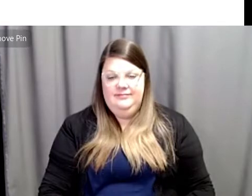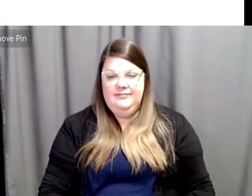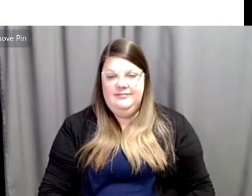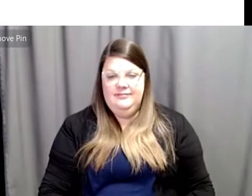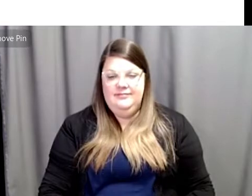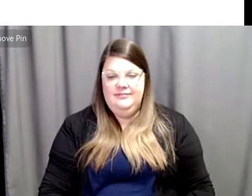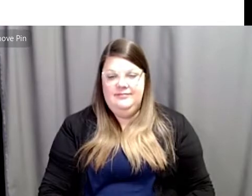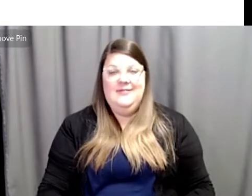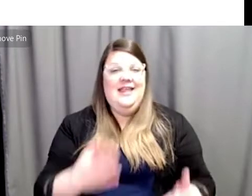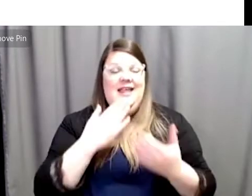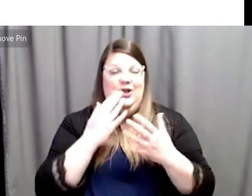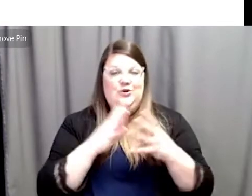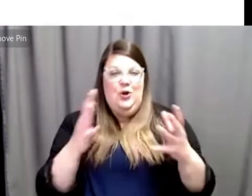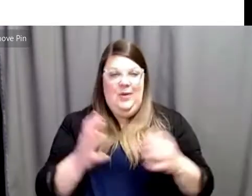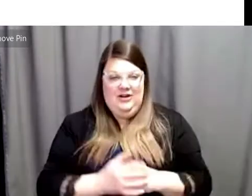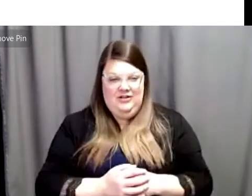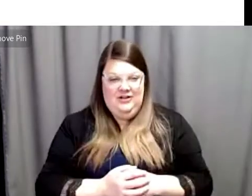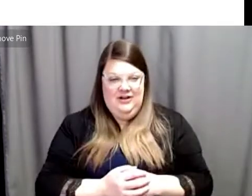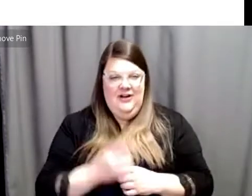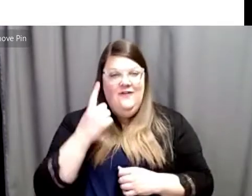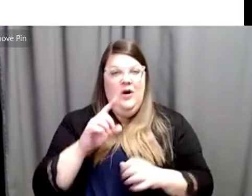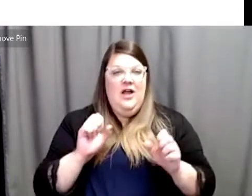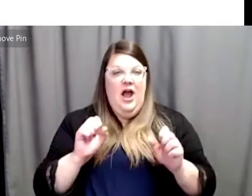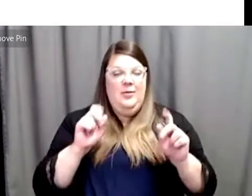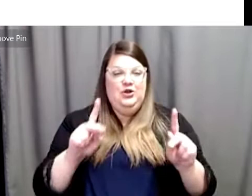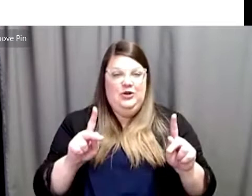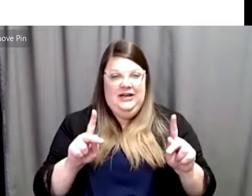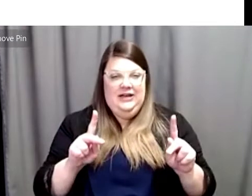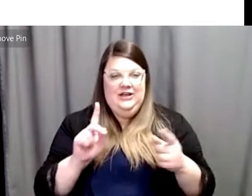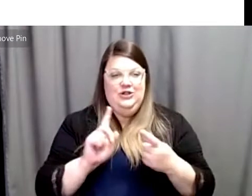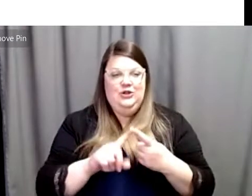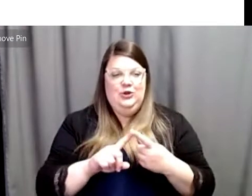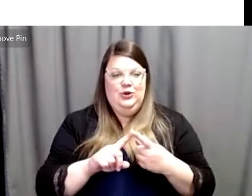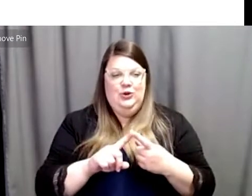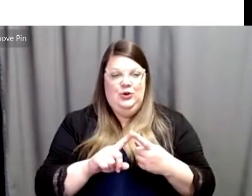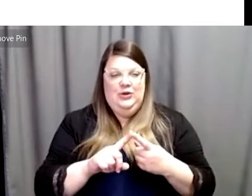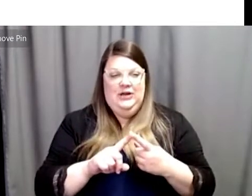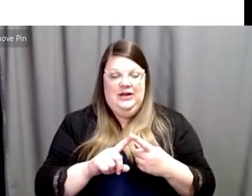Thank you so much for the opportunity to